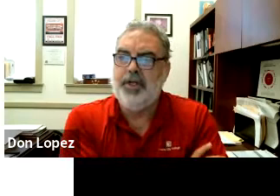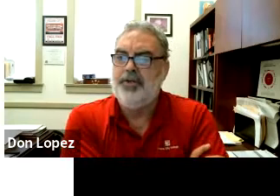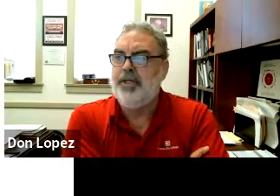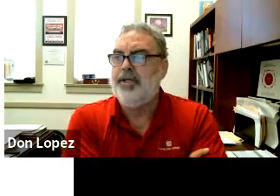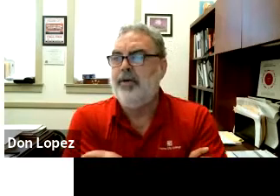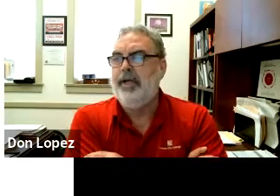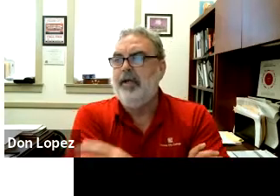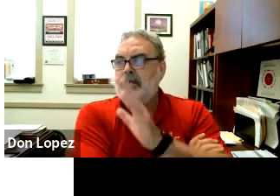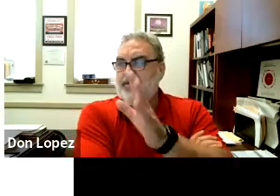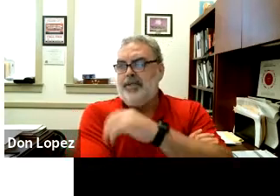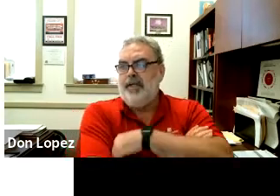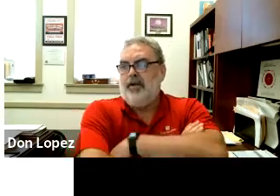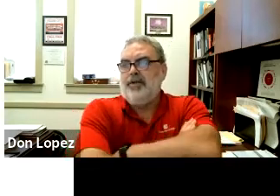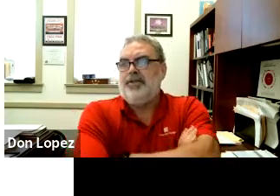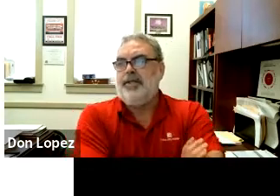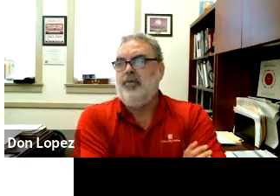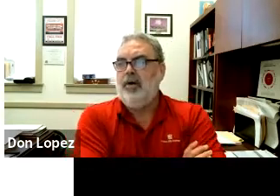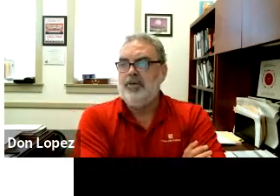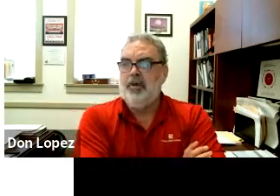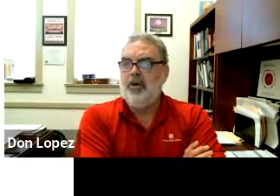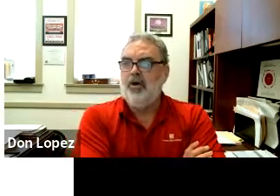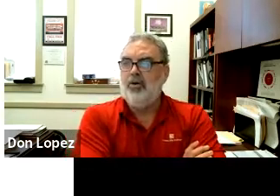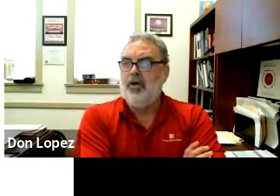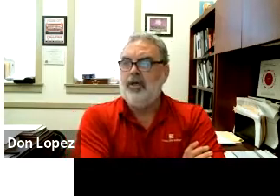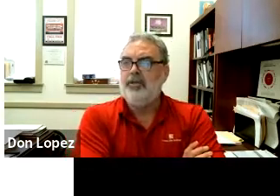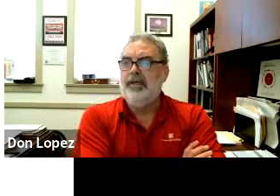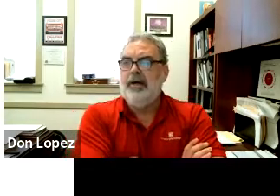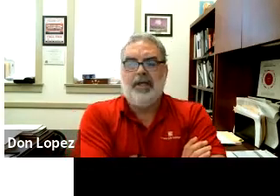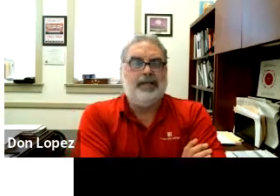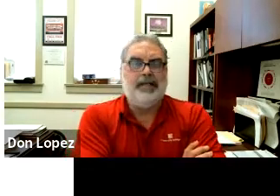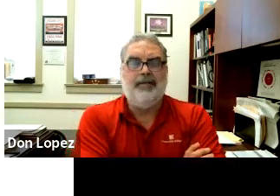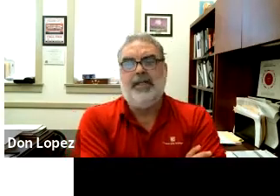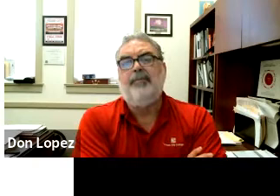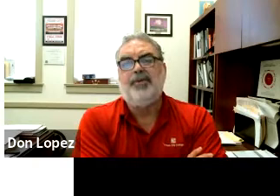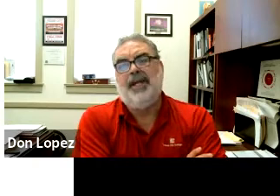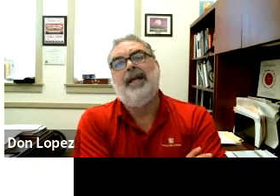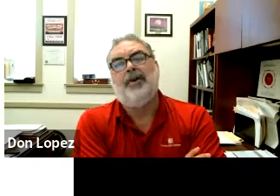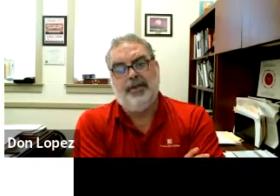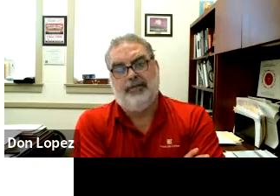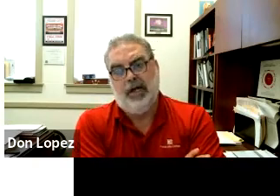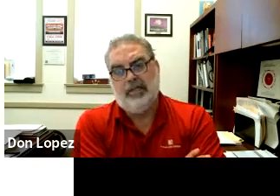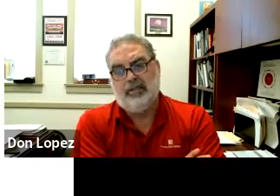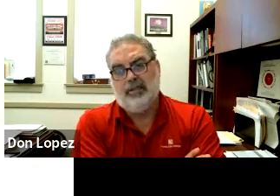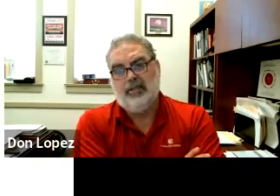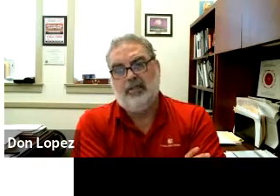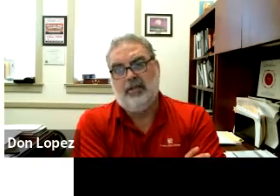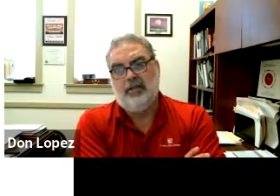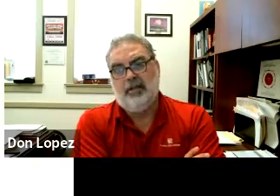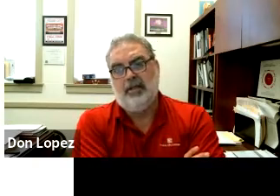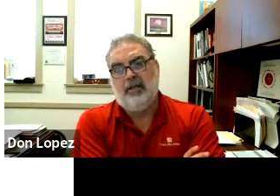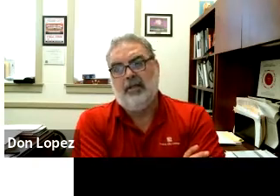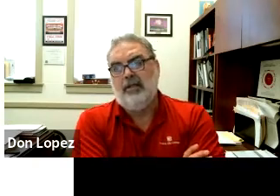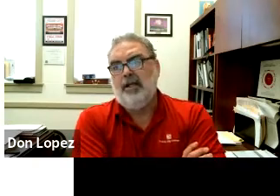earn an associate degree. 1,661 was what our goal was. It was like a 17% increase for us,